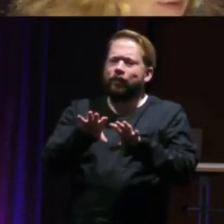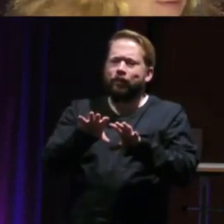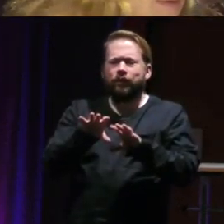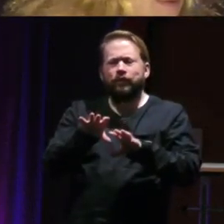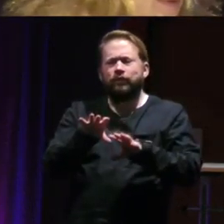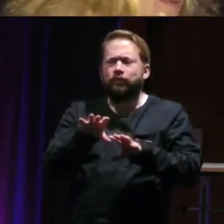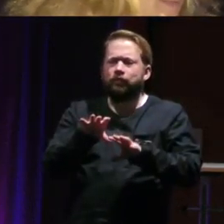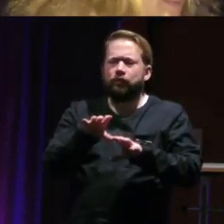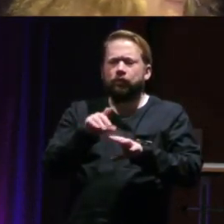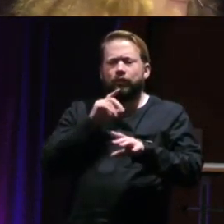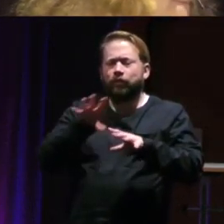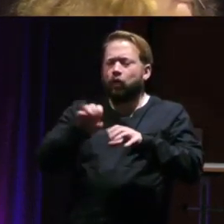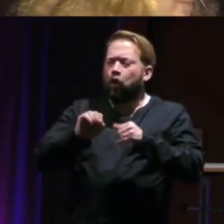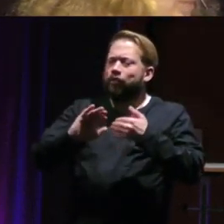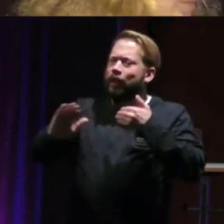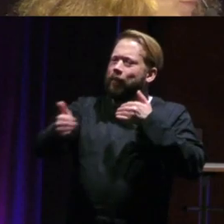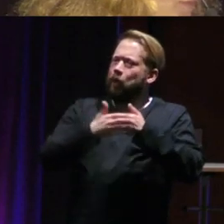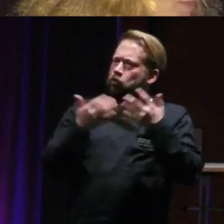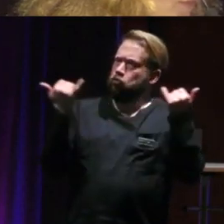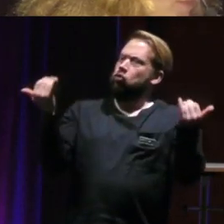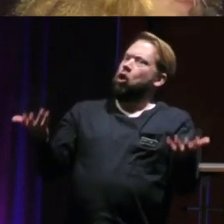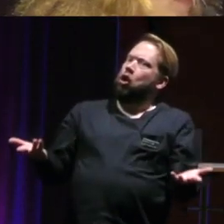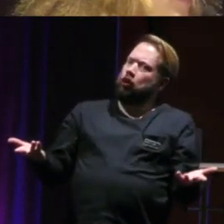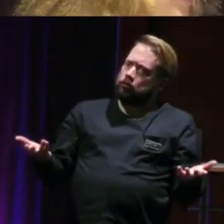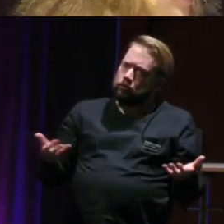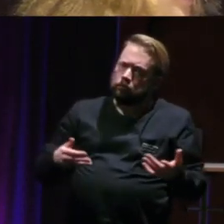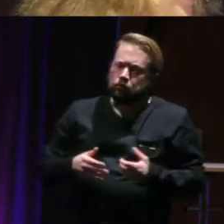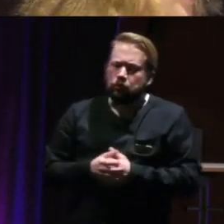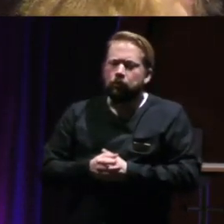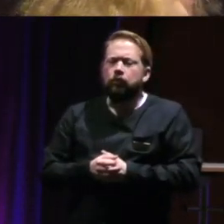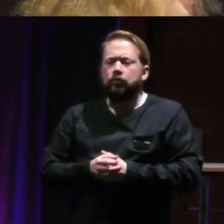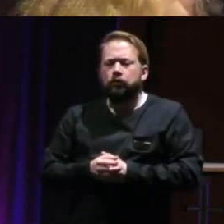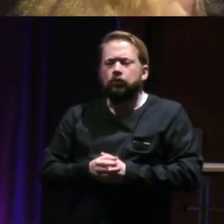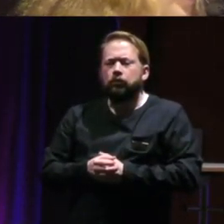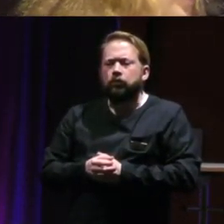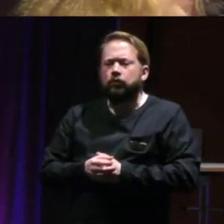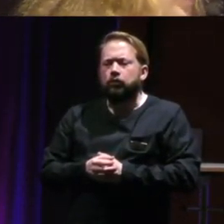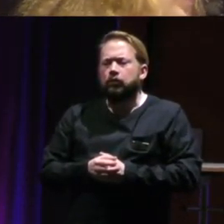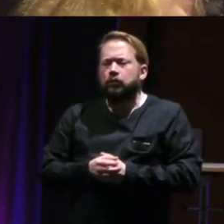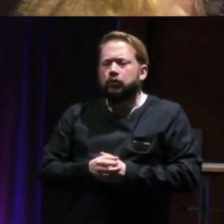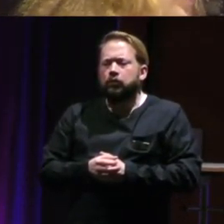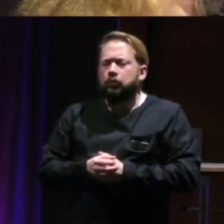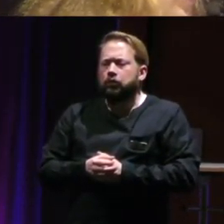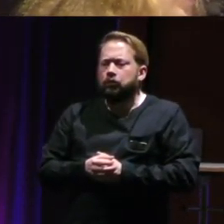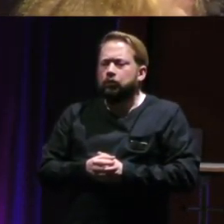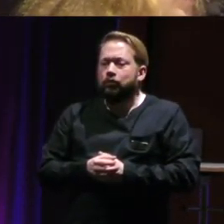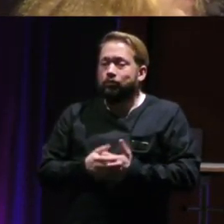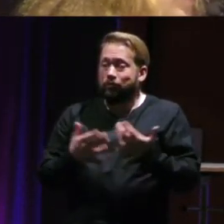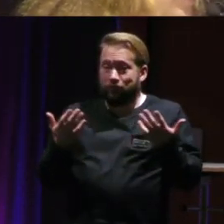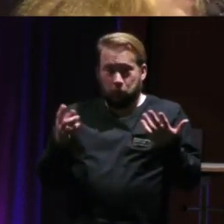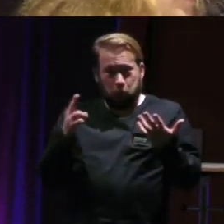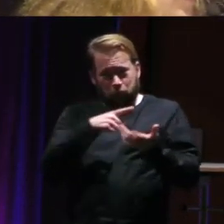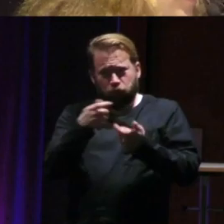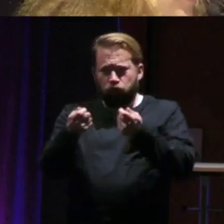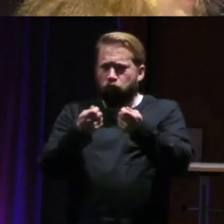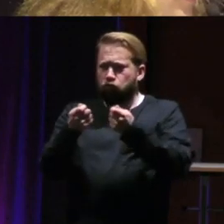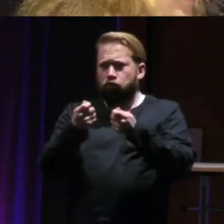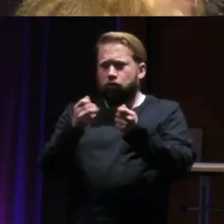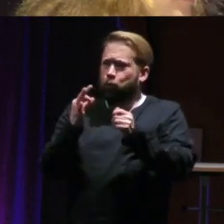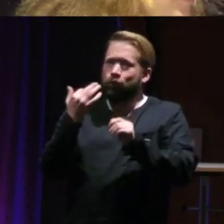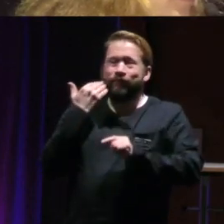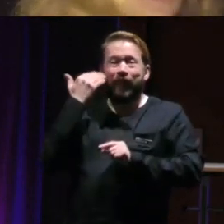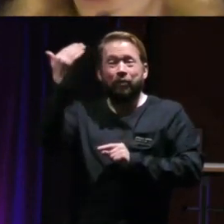so they survived and they started ruling over the future. Mm. And yeah, that's what